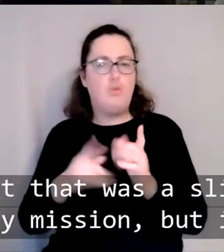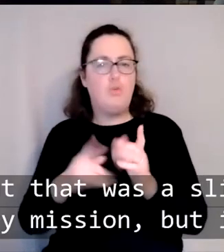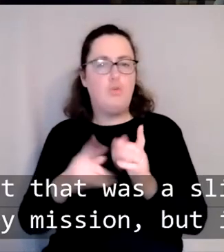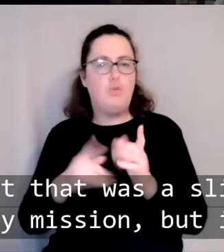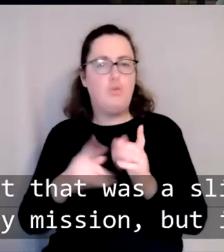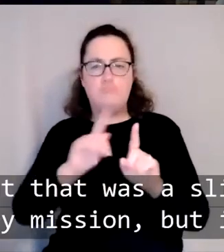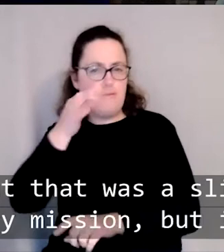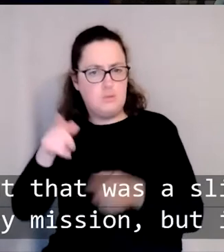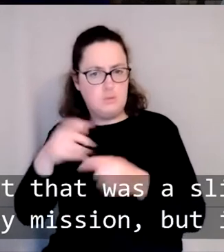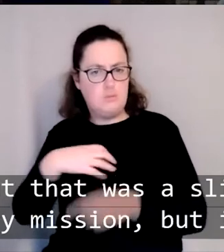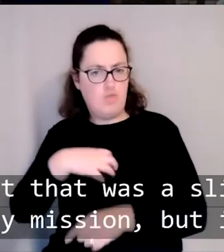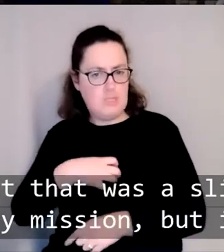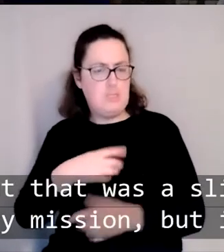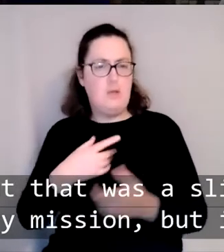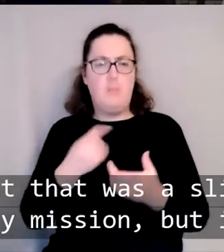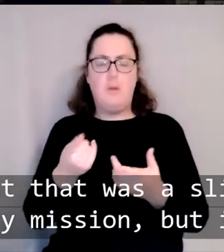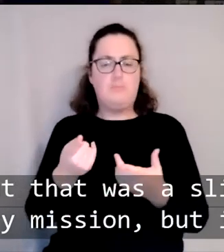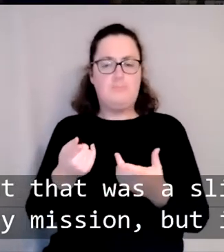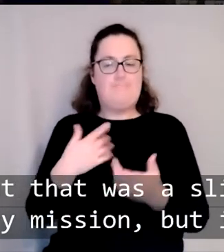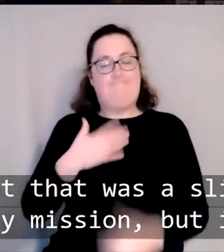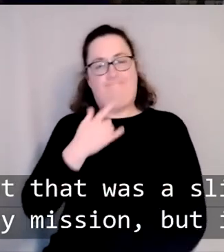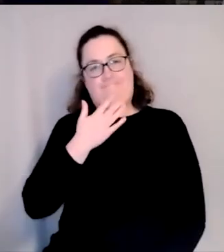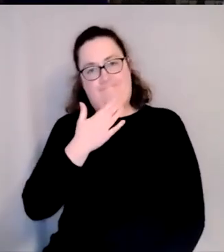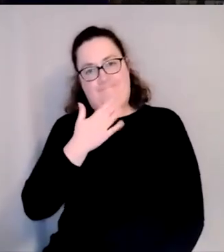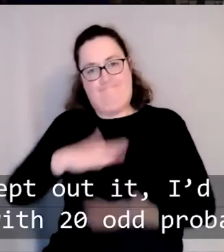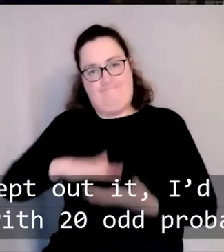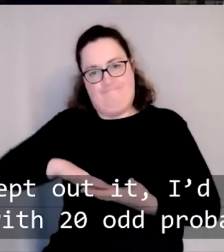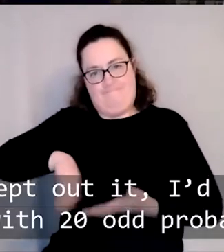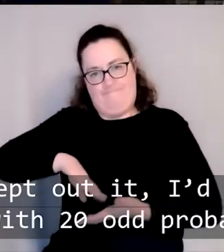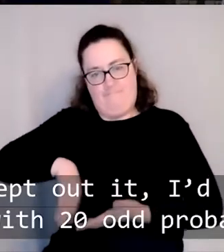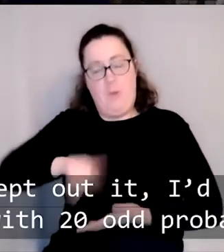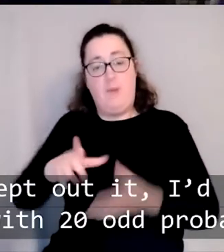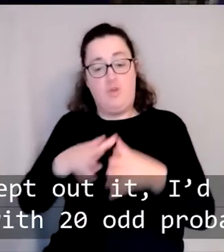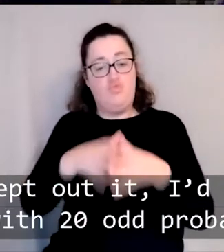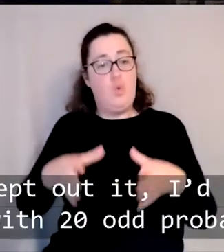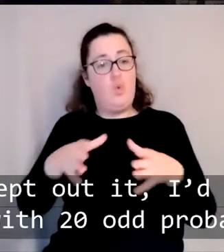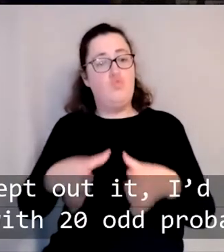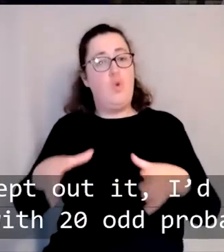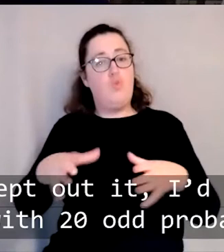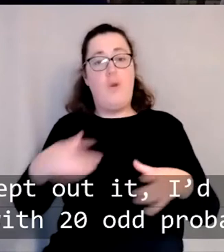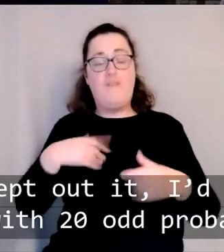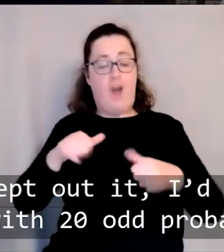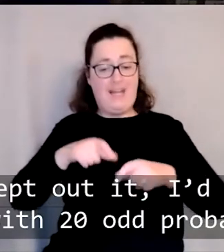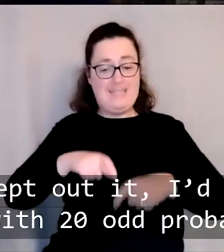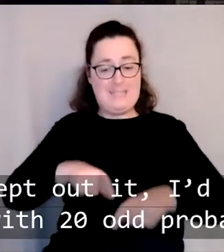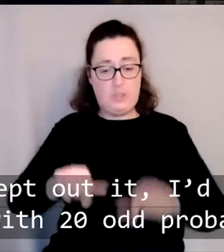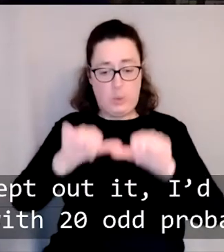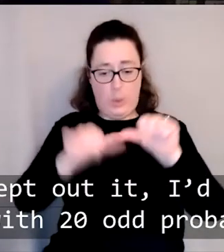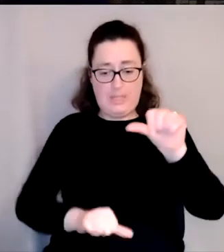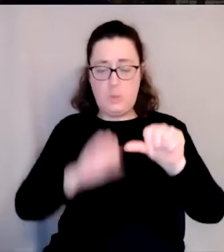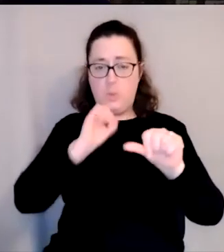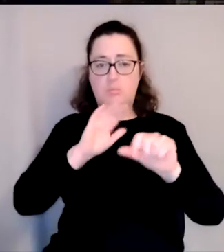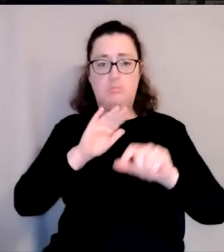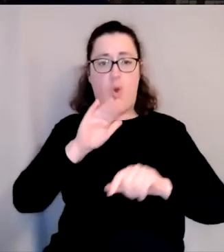that was a slightly arbitrary omission. But it grew. If I'd kept at it, I'd finished up with 20 odd